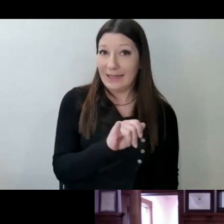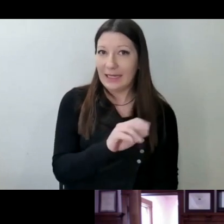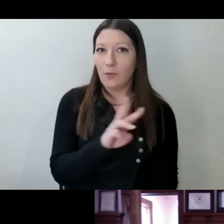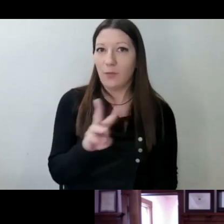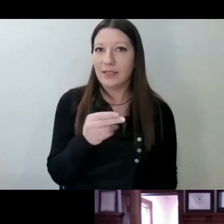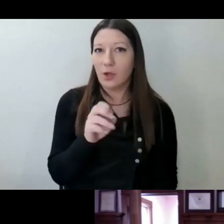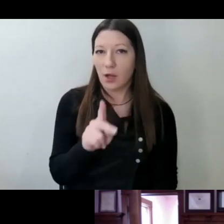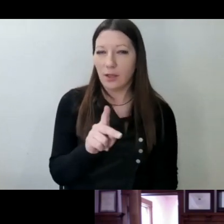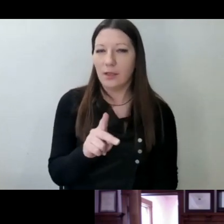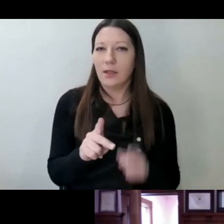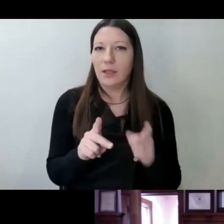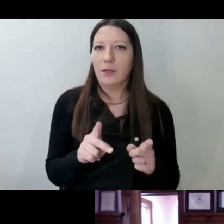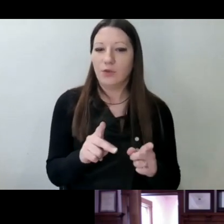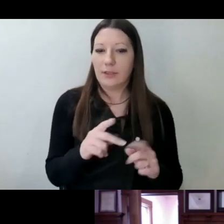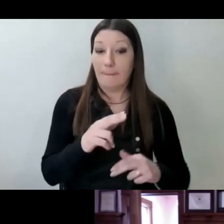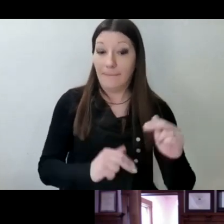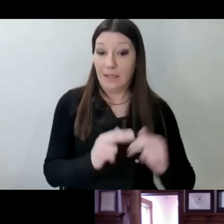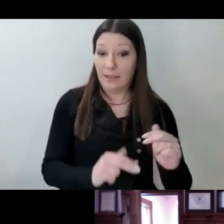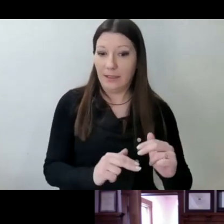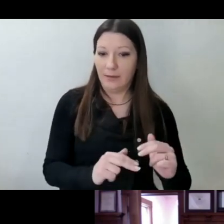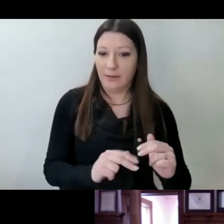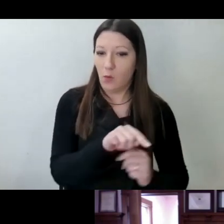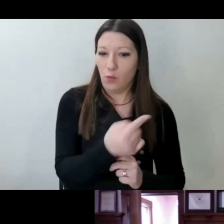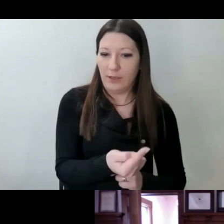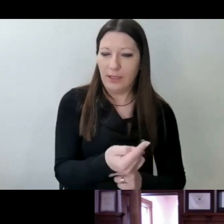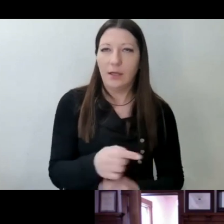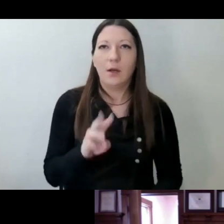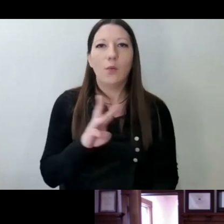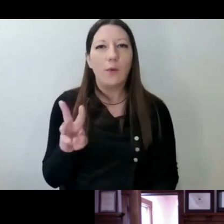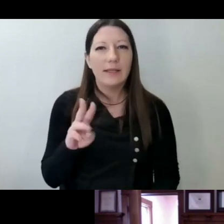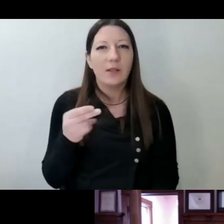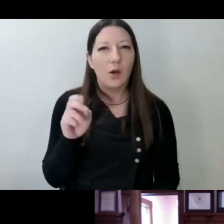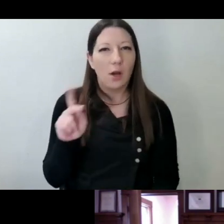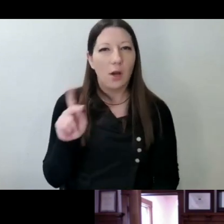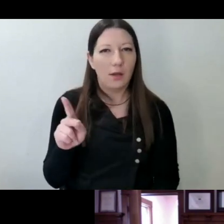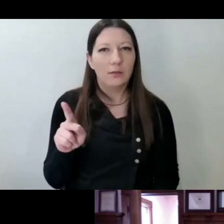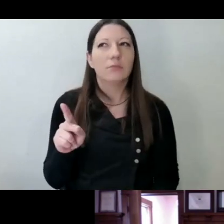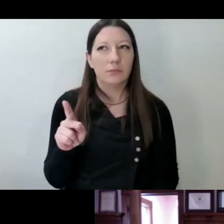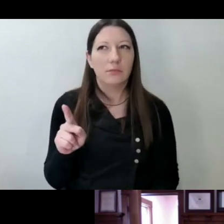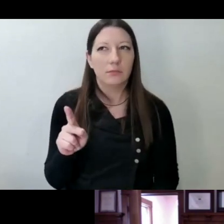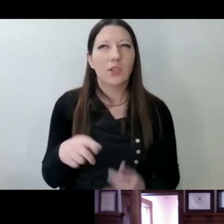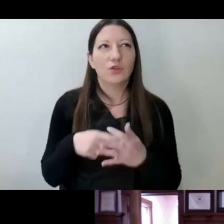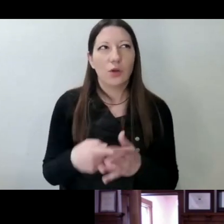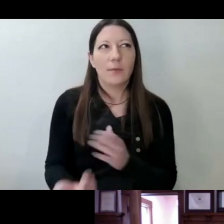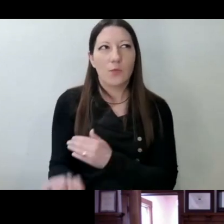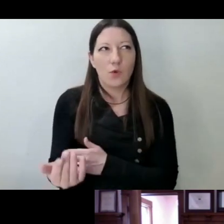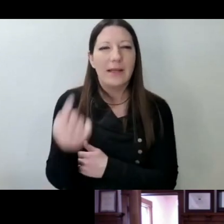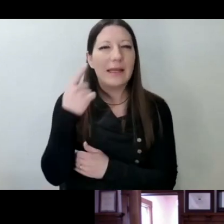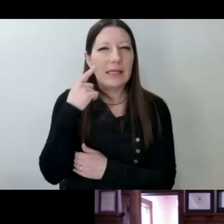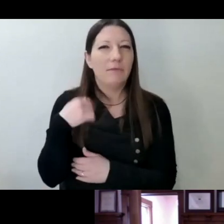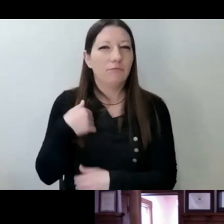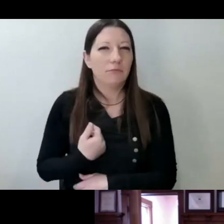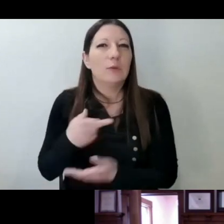buildings. Certainly the West Hawk Inn was. It had started really early in the morning. I think it may have been a kitchen fire, but it was